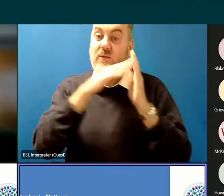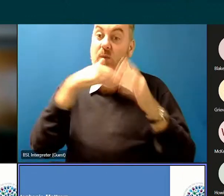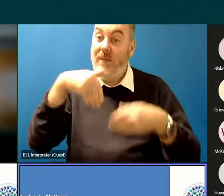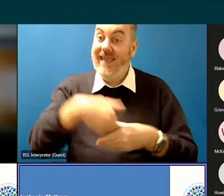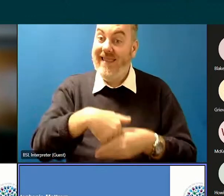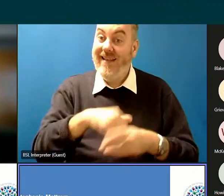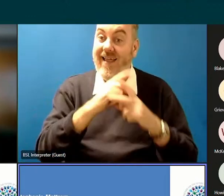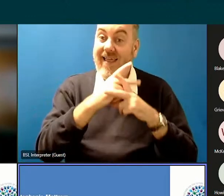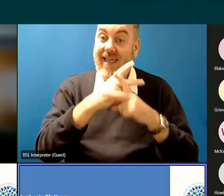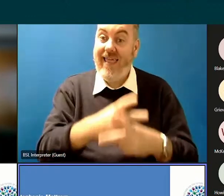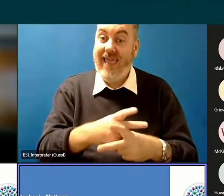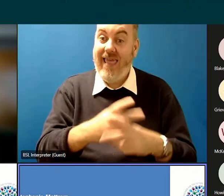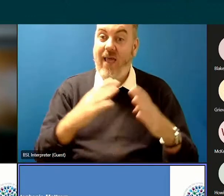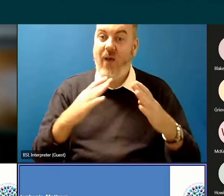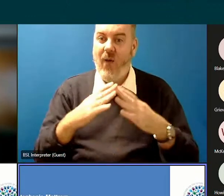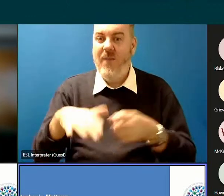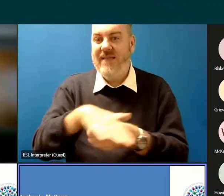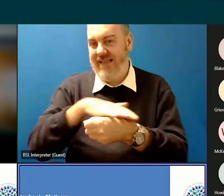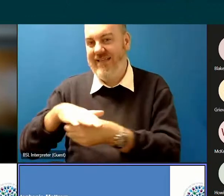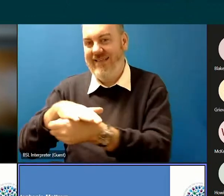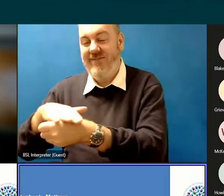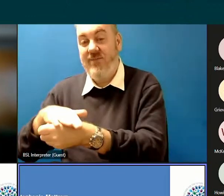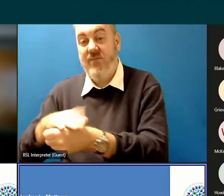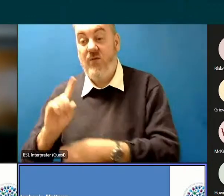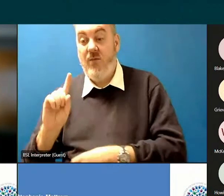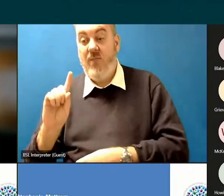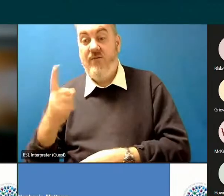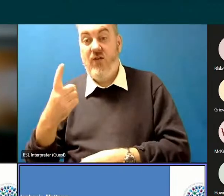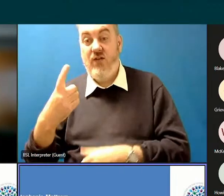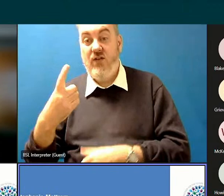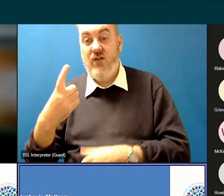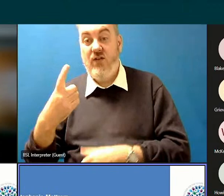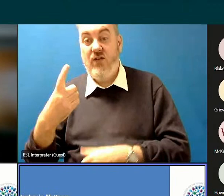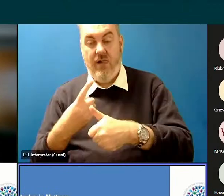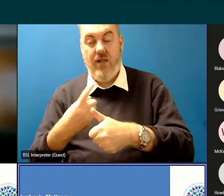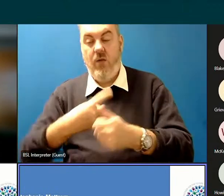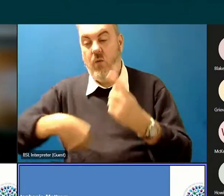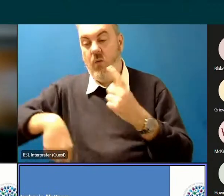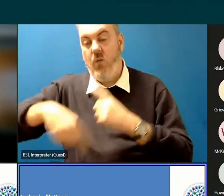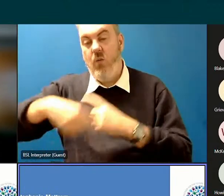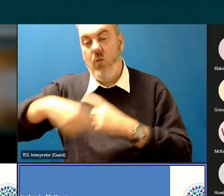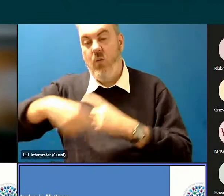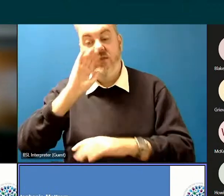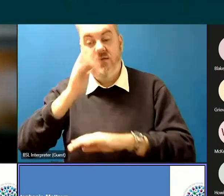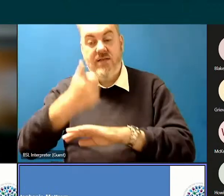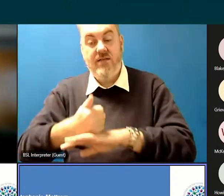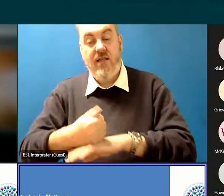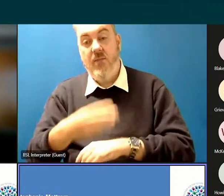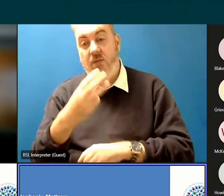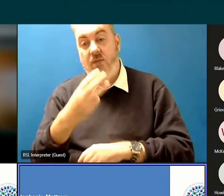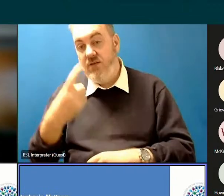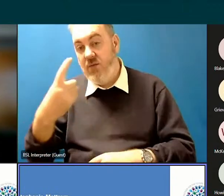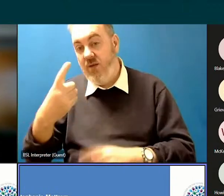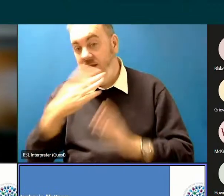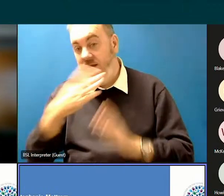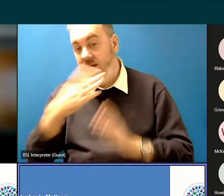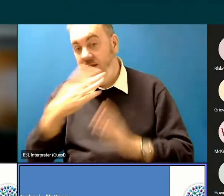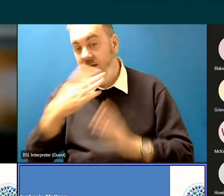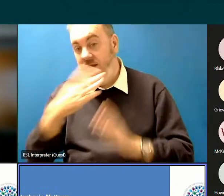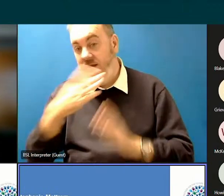home setting. So as of 1st of April, we are looking to introduce 31 beds across the region